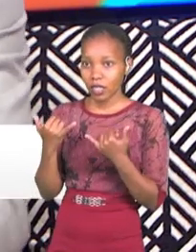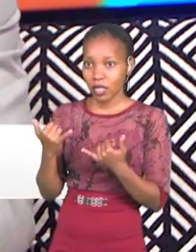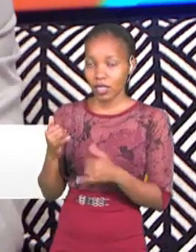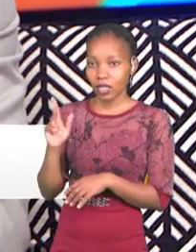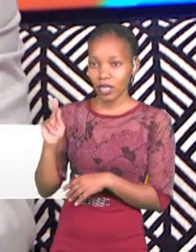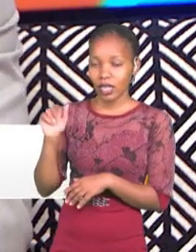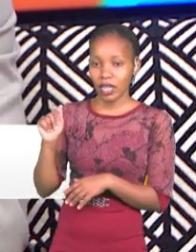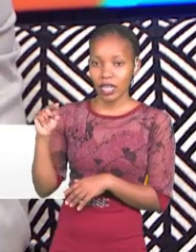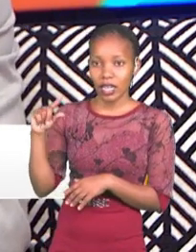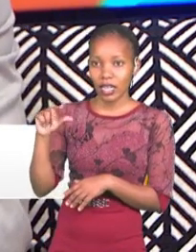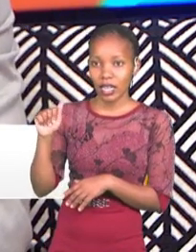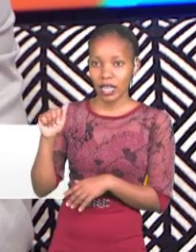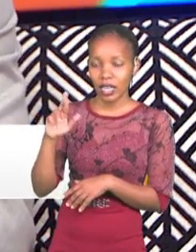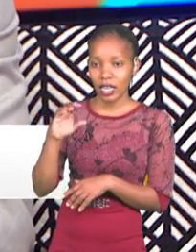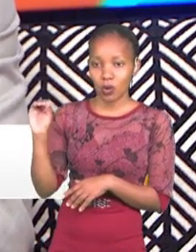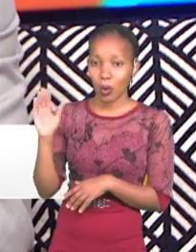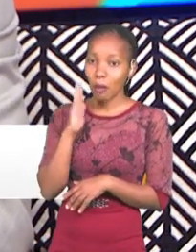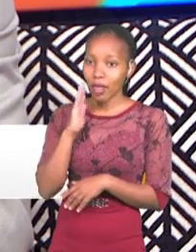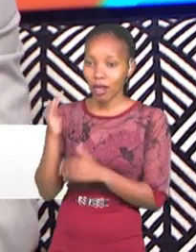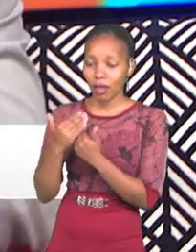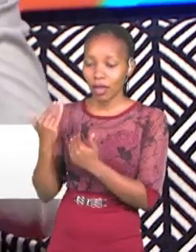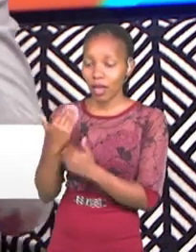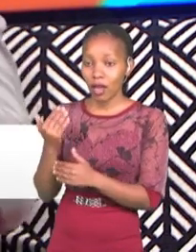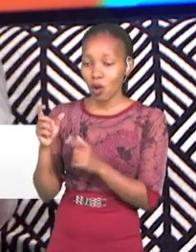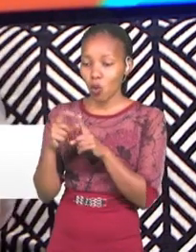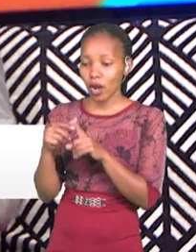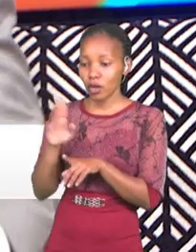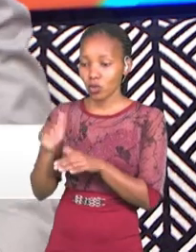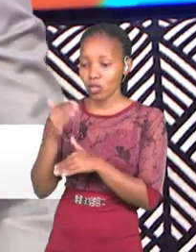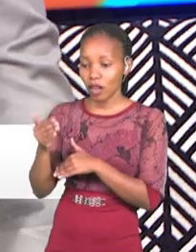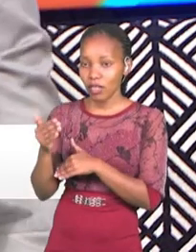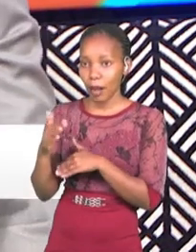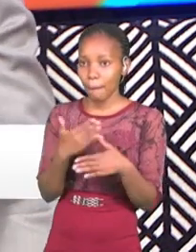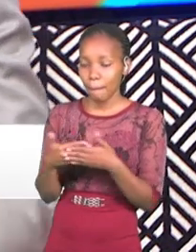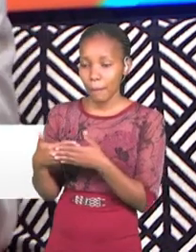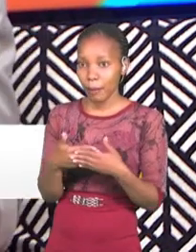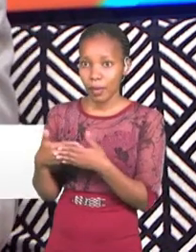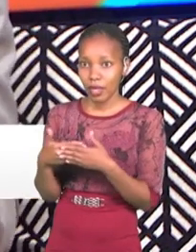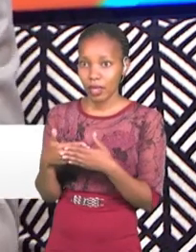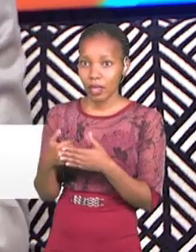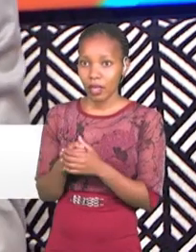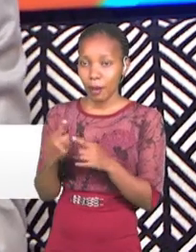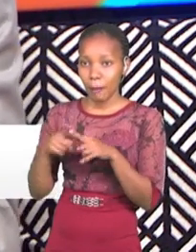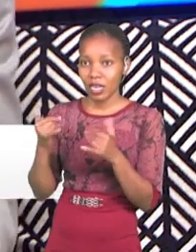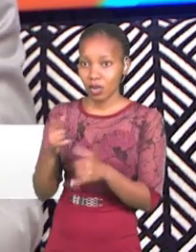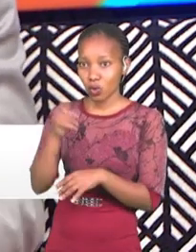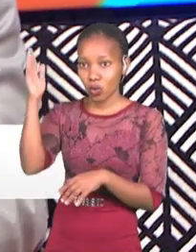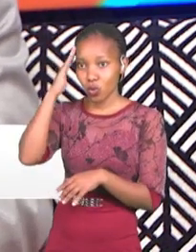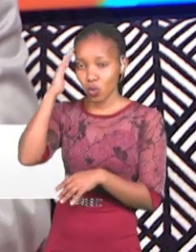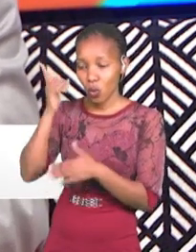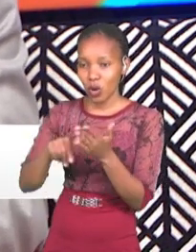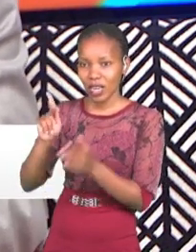mother care. That's a common word being used in, of course, after birth, but there's still that kangaroo. You know what kangaroo